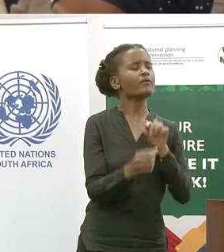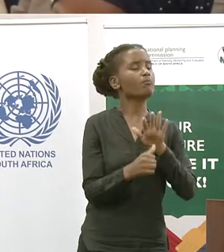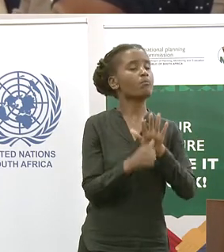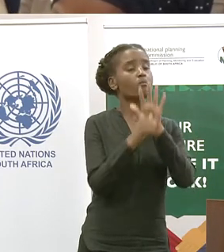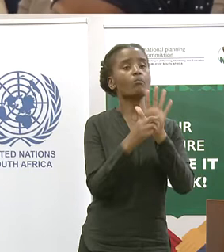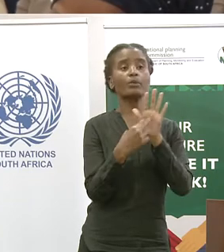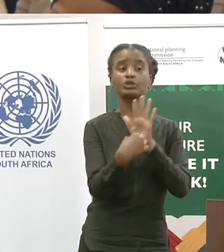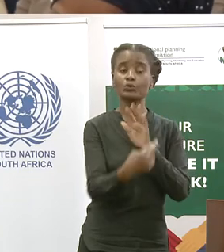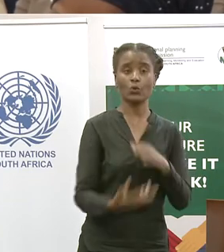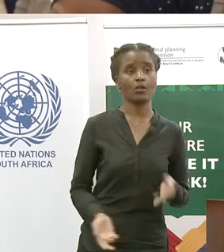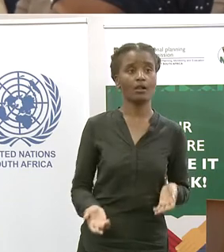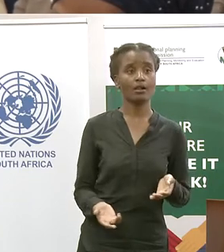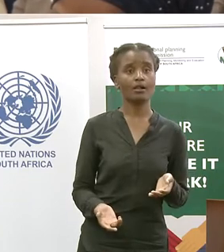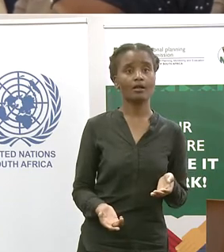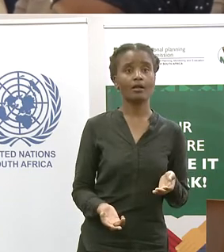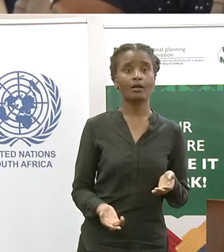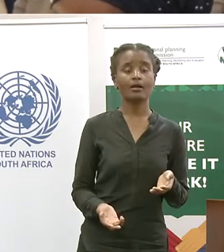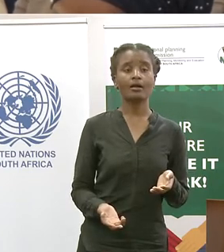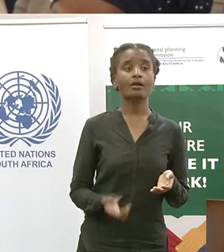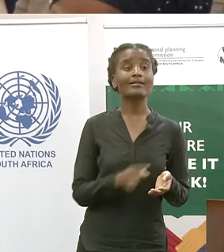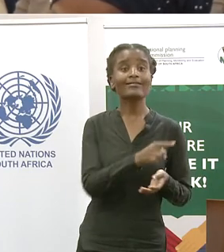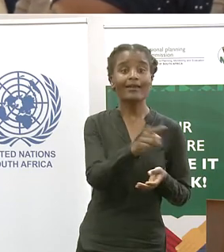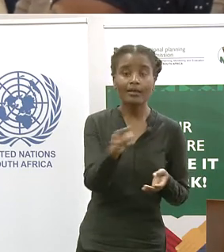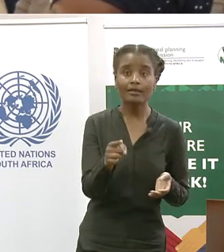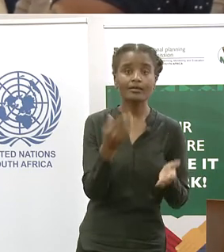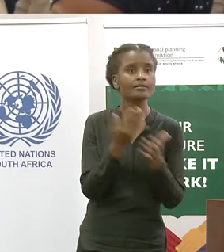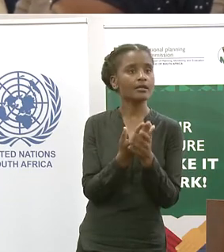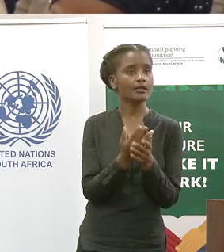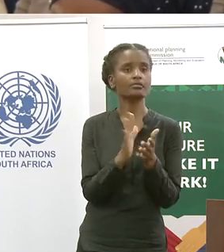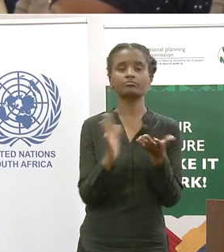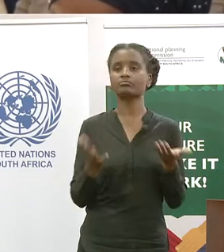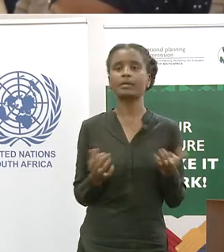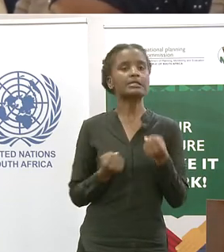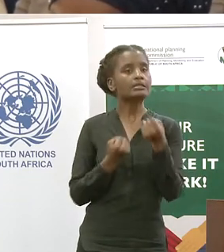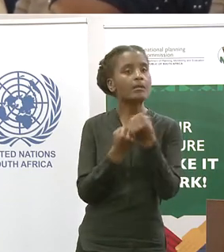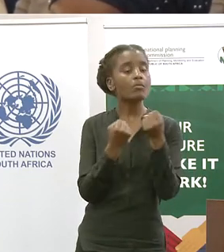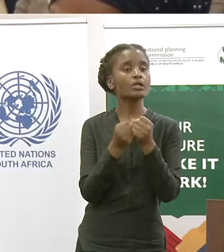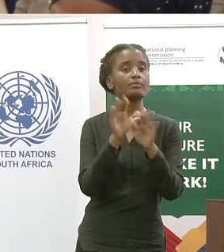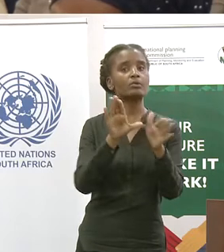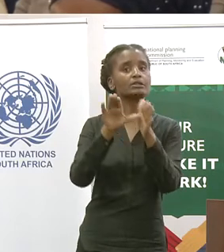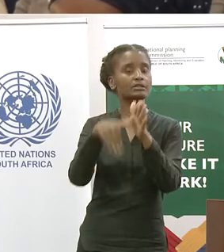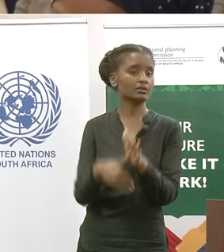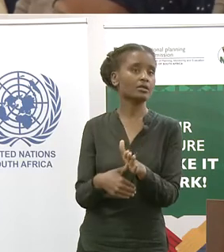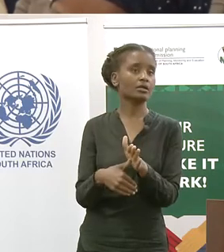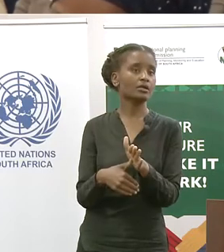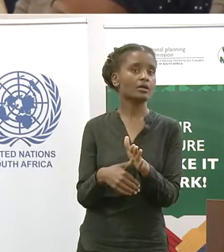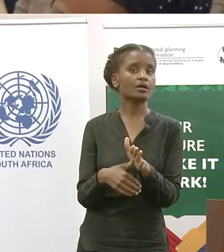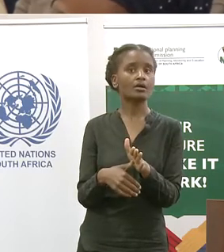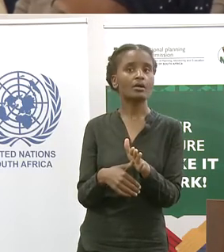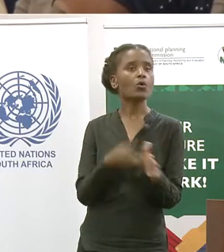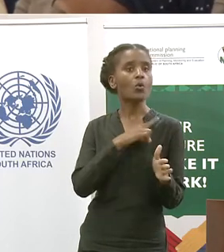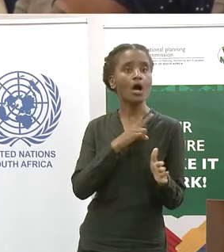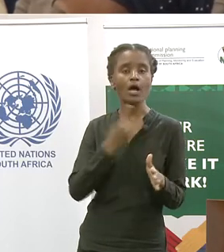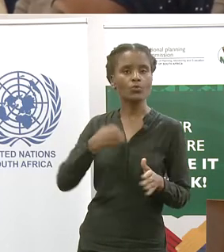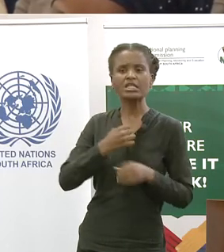but as disabled people, we don't hold our media